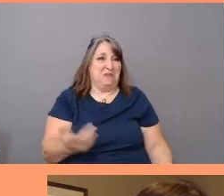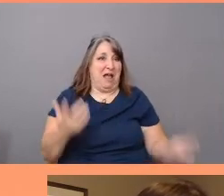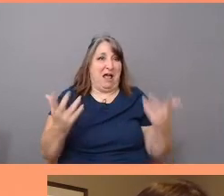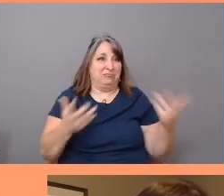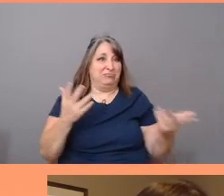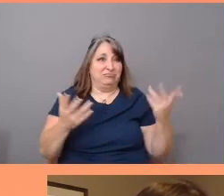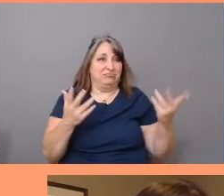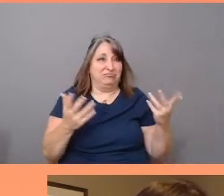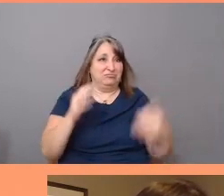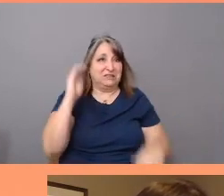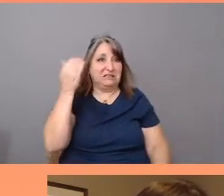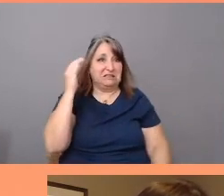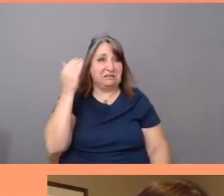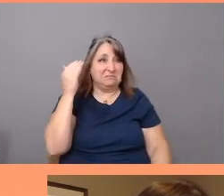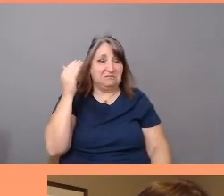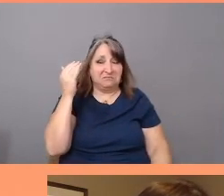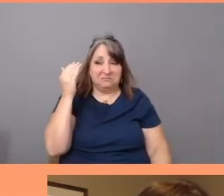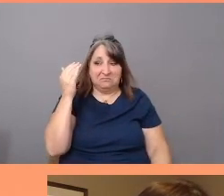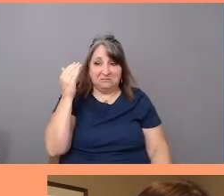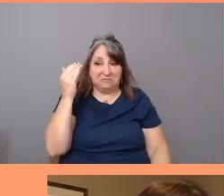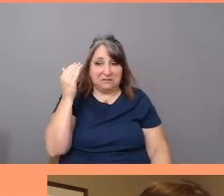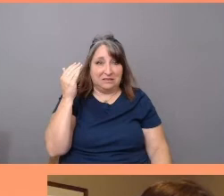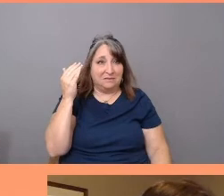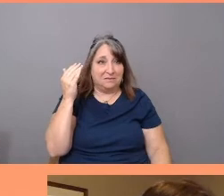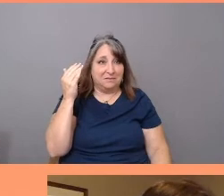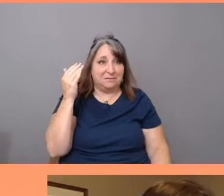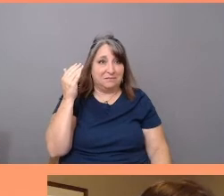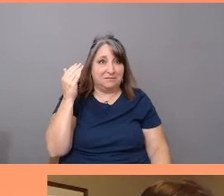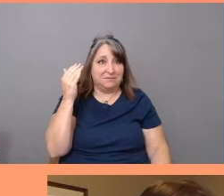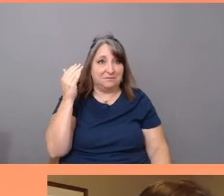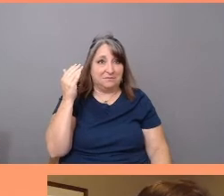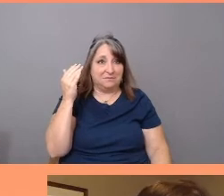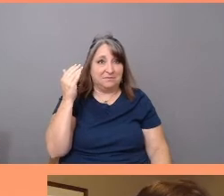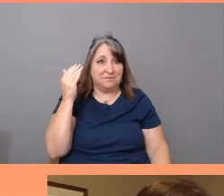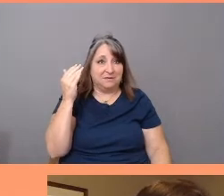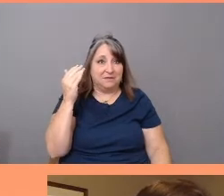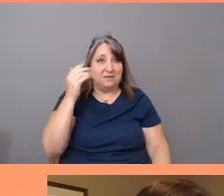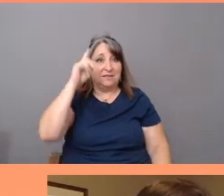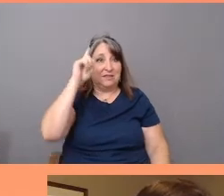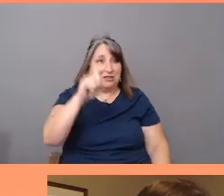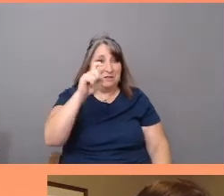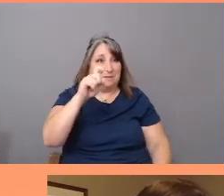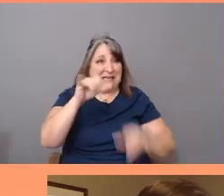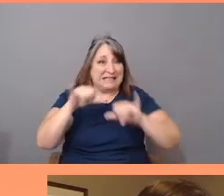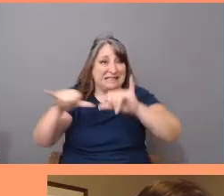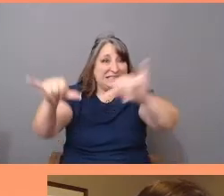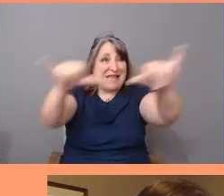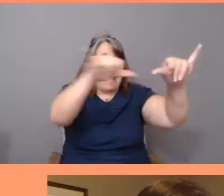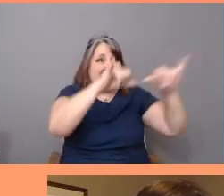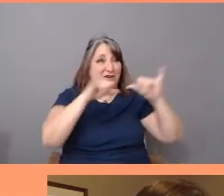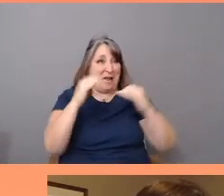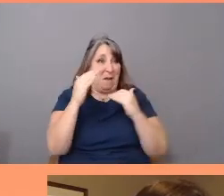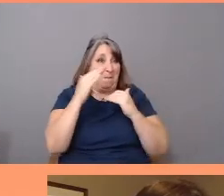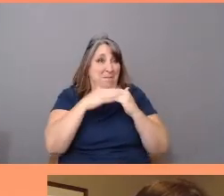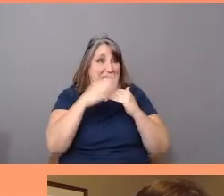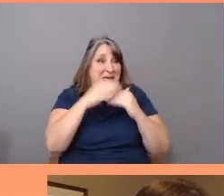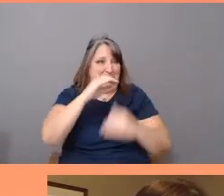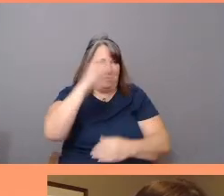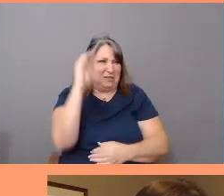It seems like, there should be some standard there, like a minimum percentage of the budget. It seems